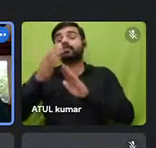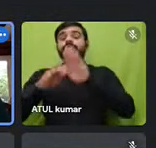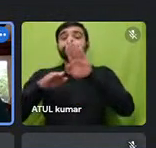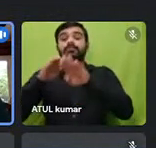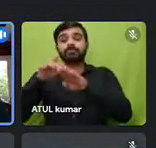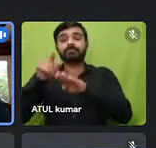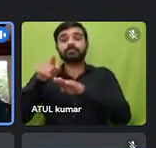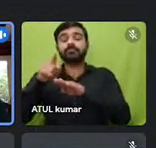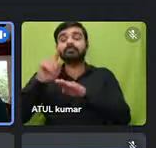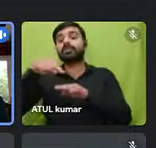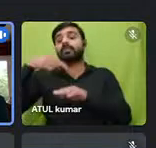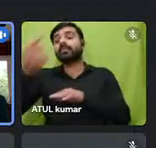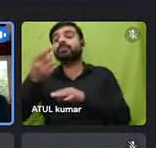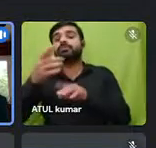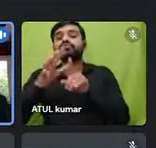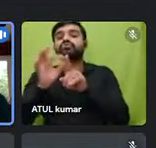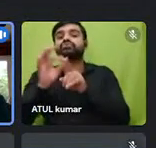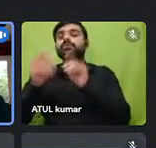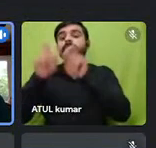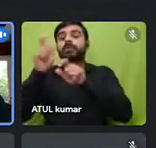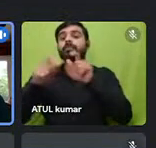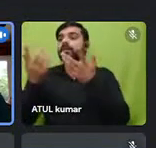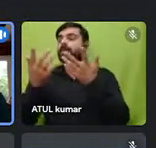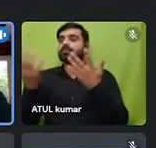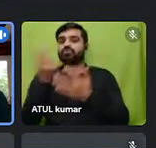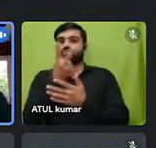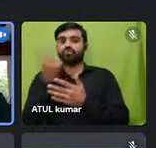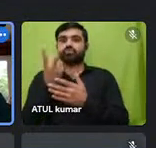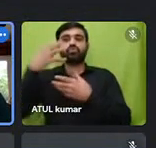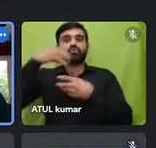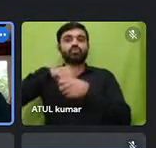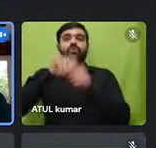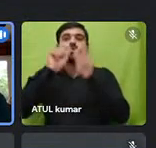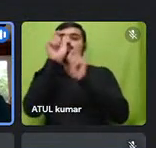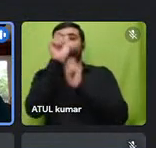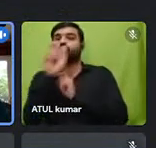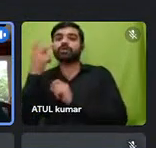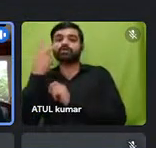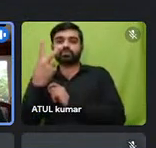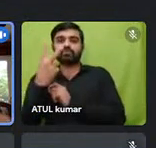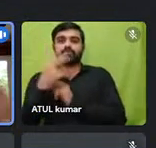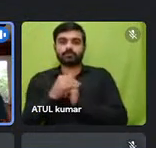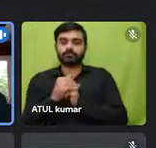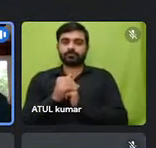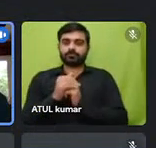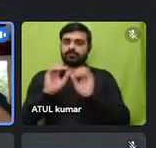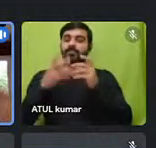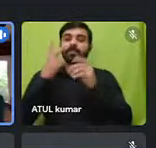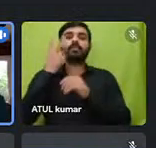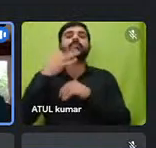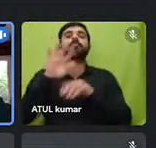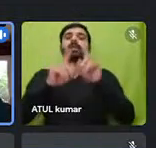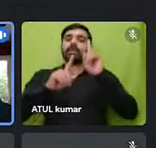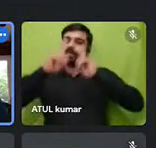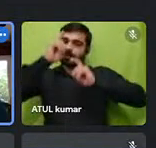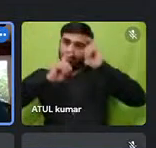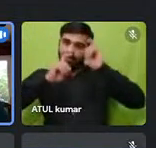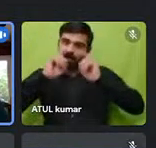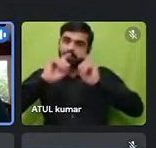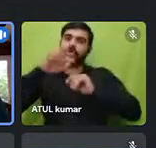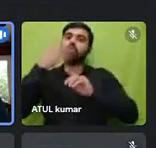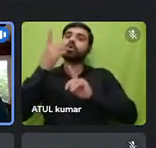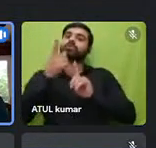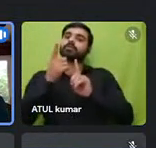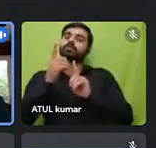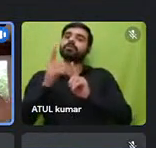up very soon will be the combination of two words. So we can look at gesture as being